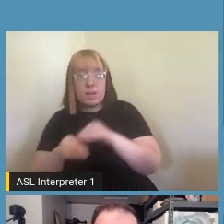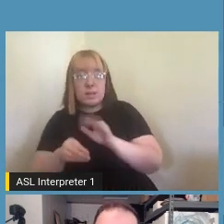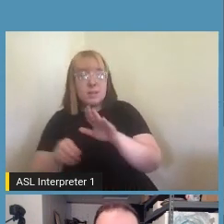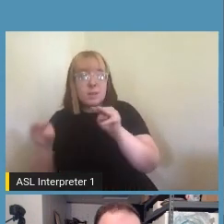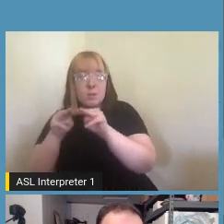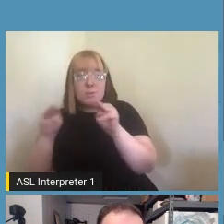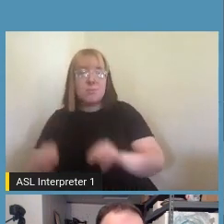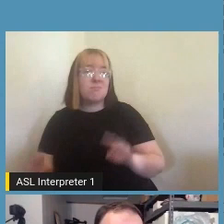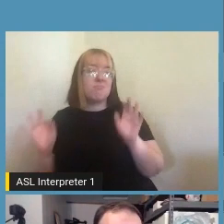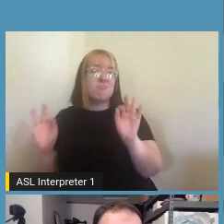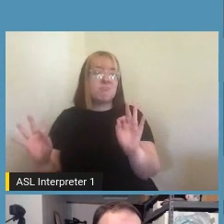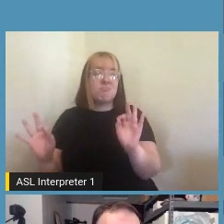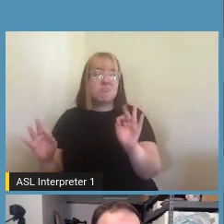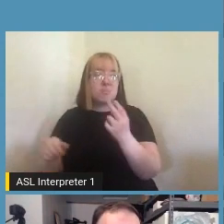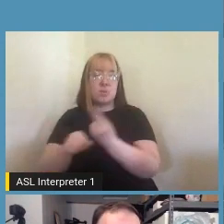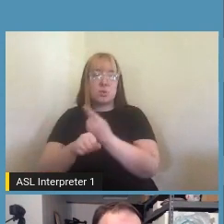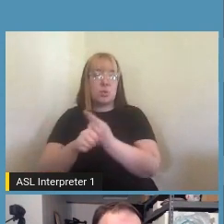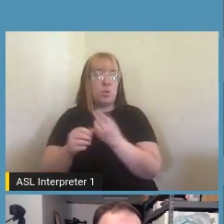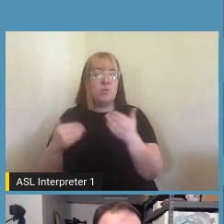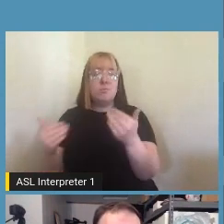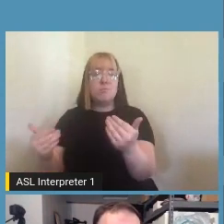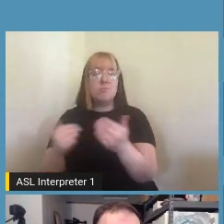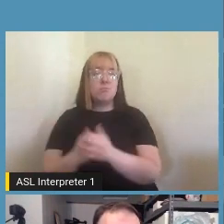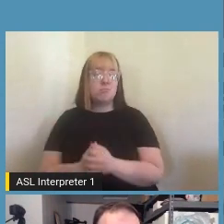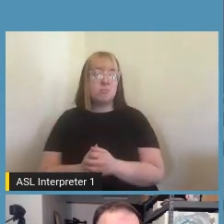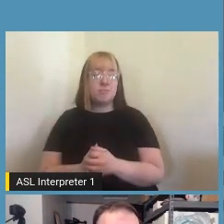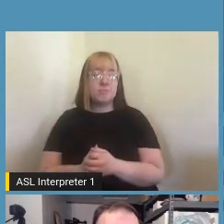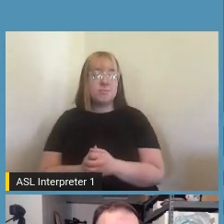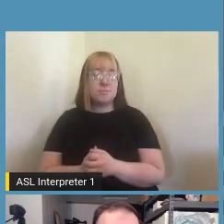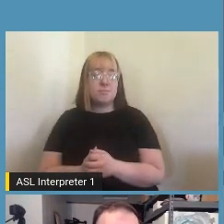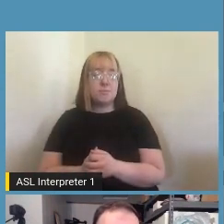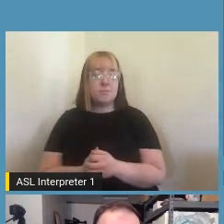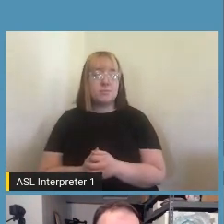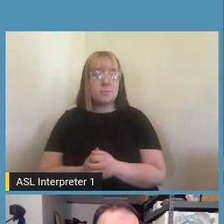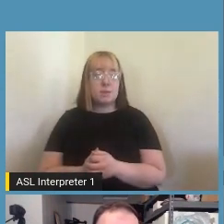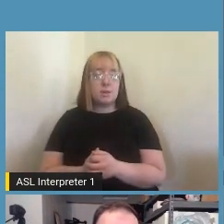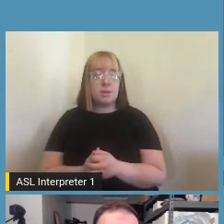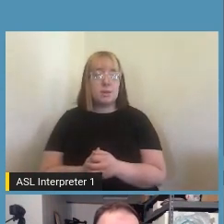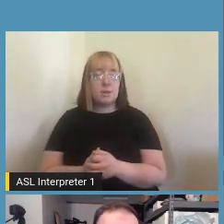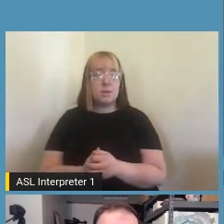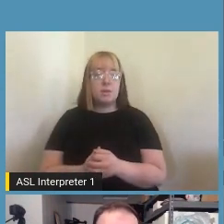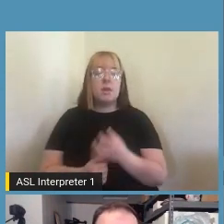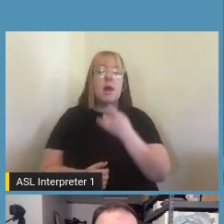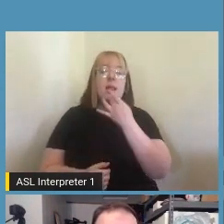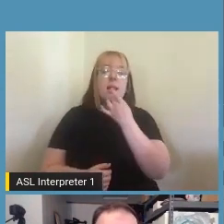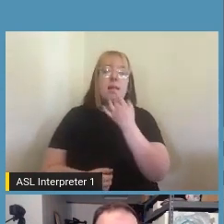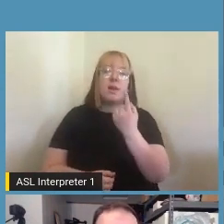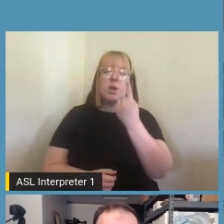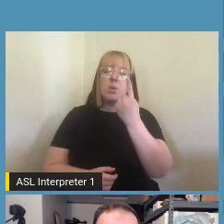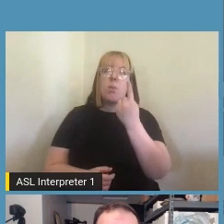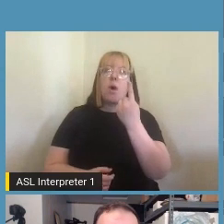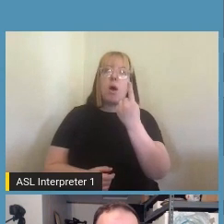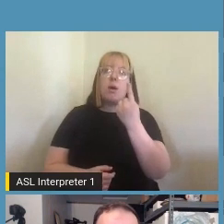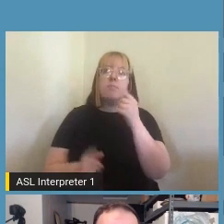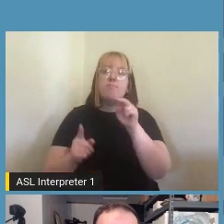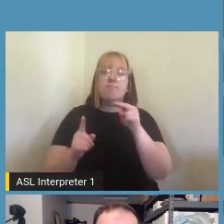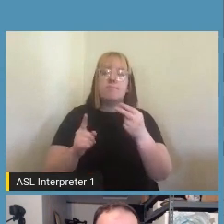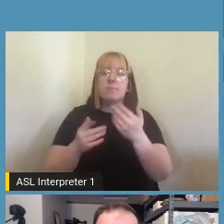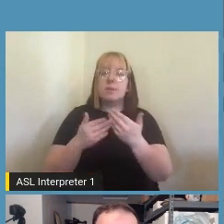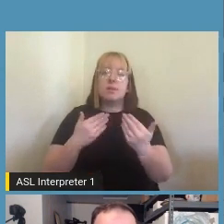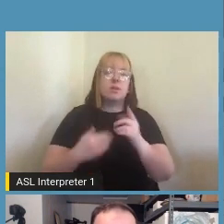garage, then use the work lights that you have. Lighting is one of those really